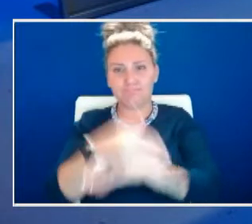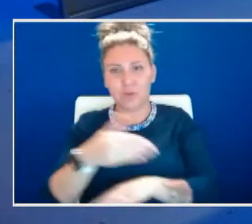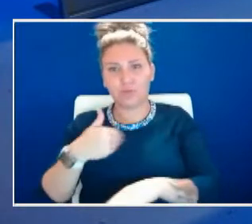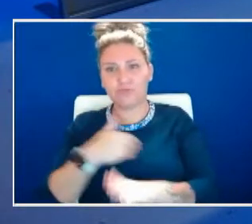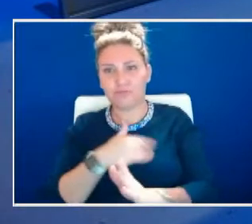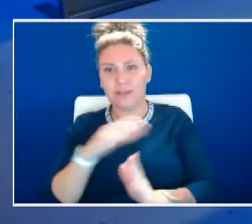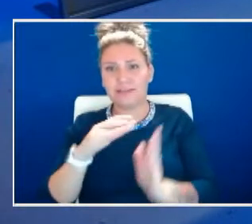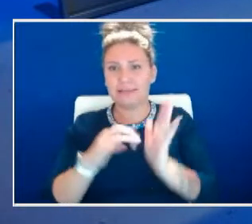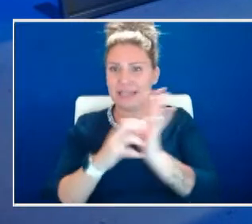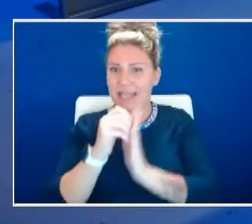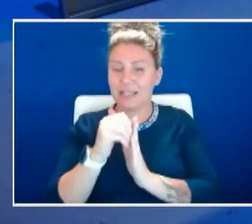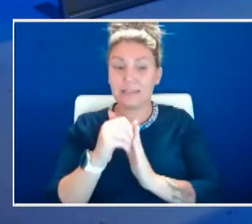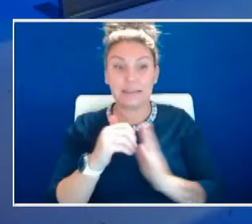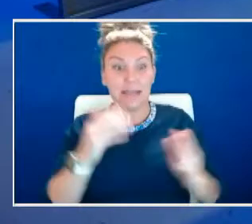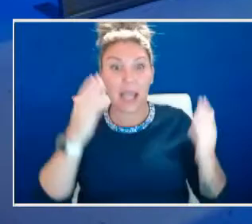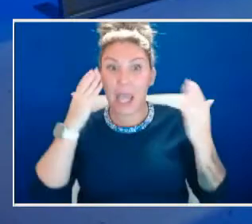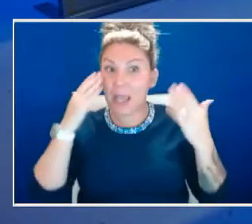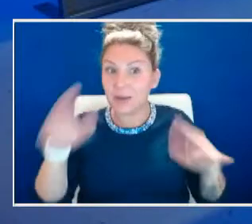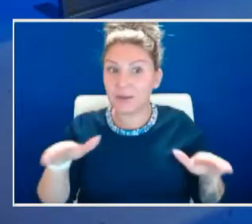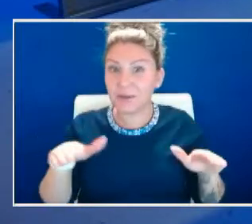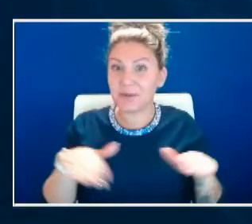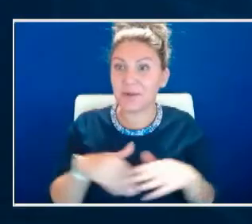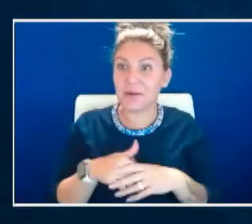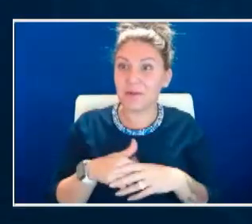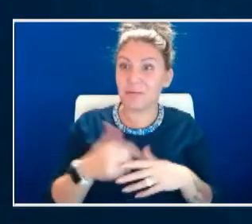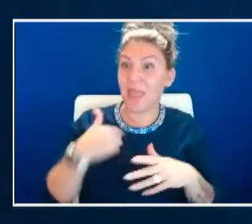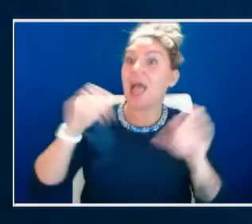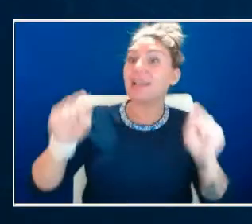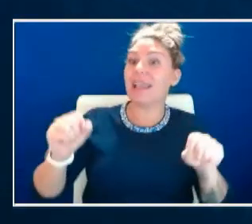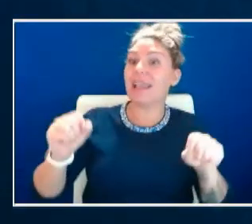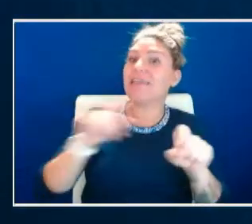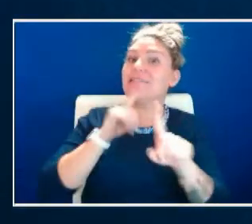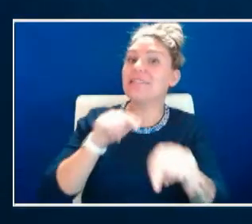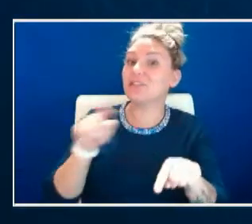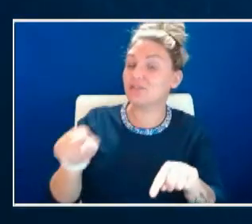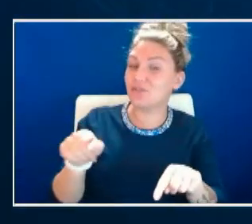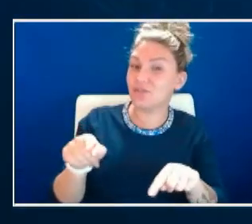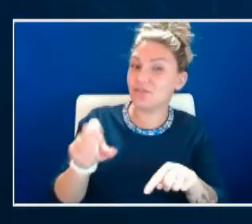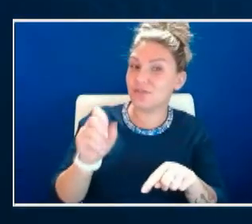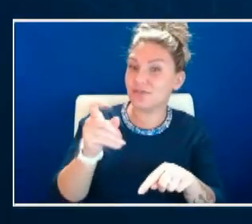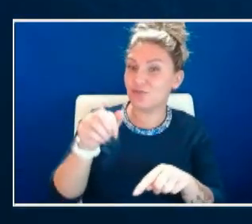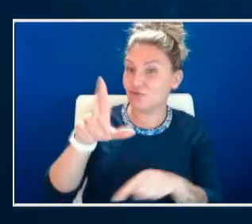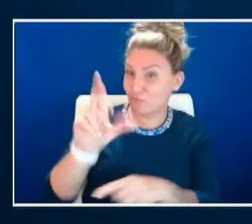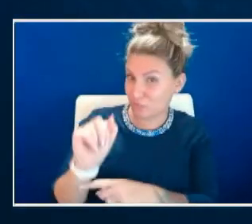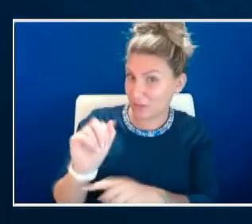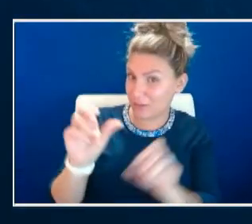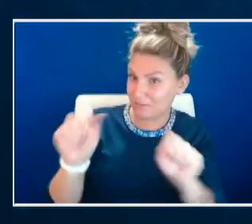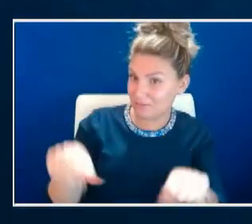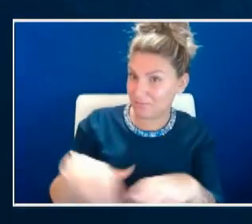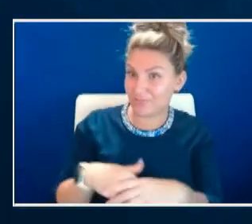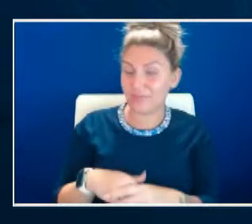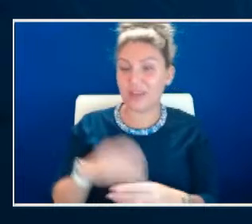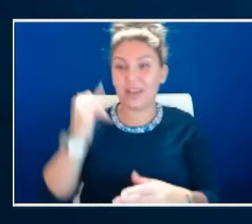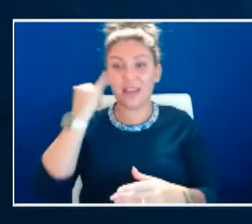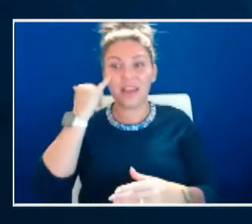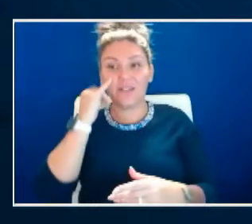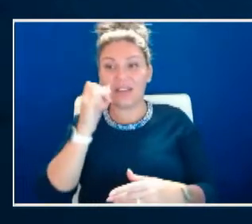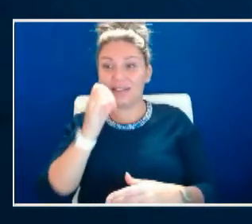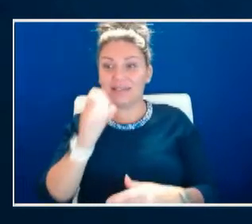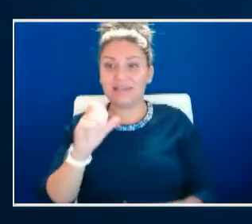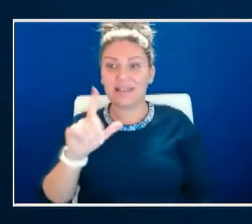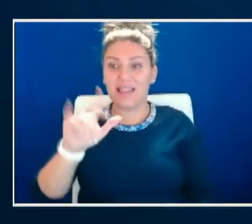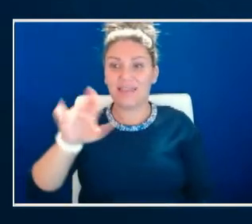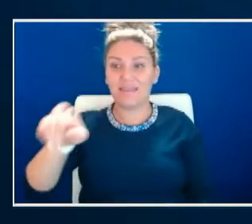great question. I don't know much research that's been done on that. Okay, Sabrina? If it's not a lymph node, I